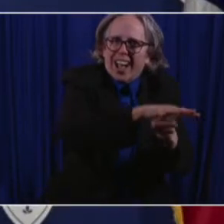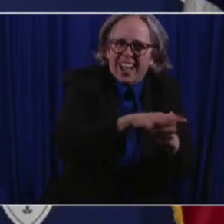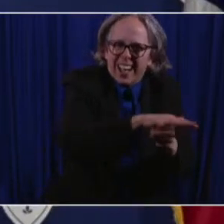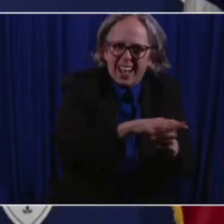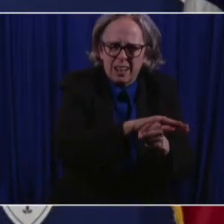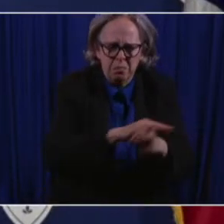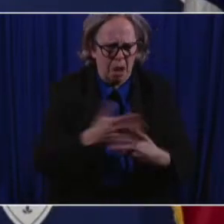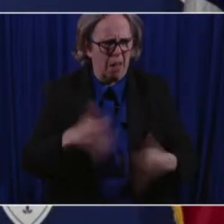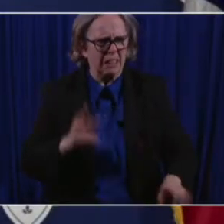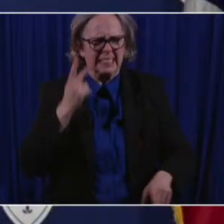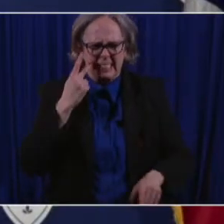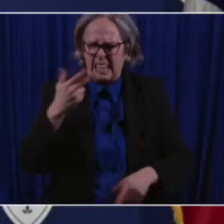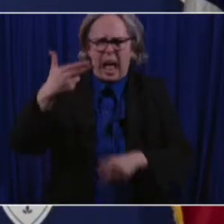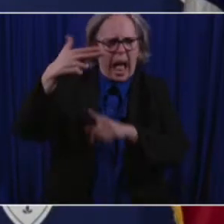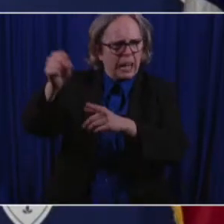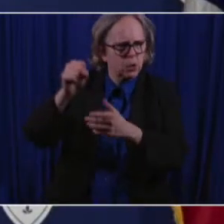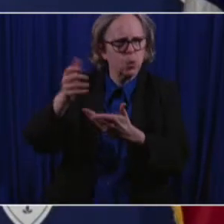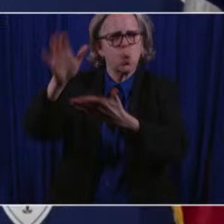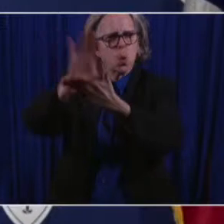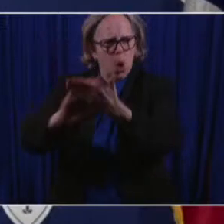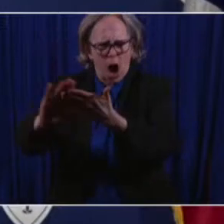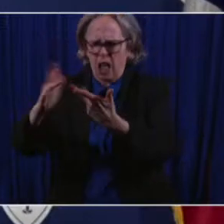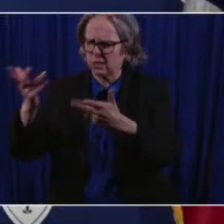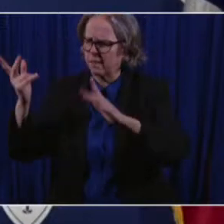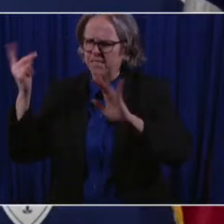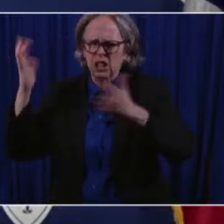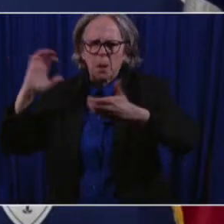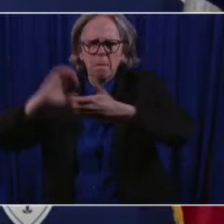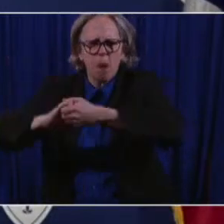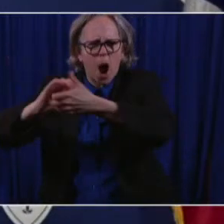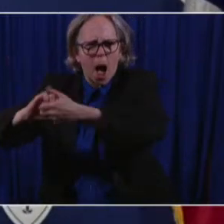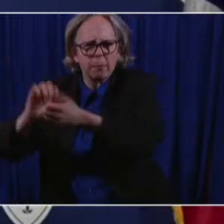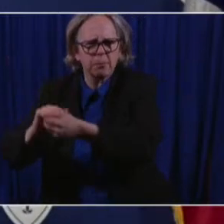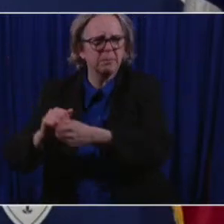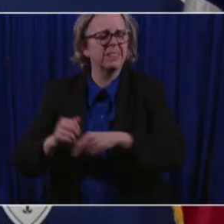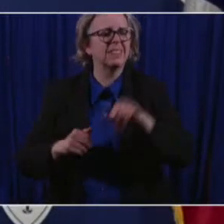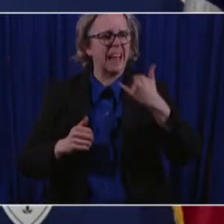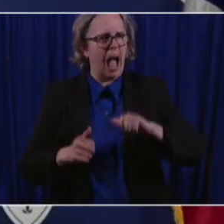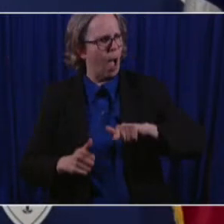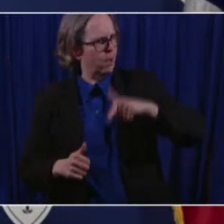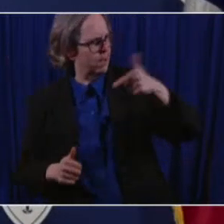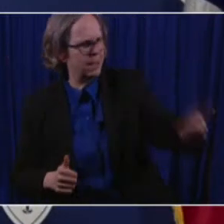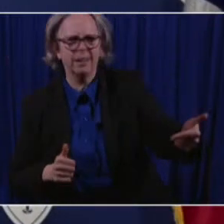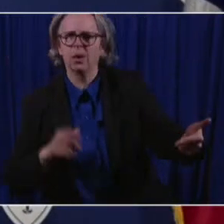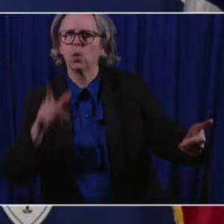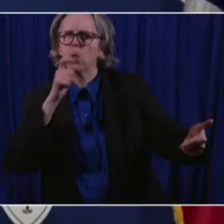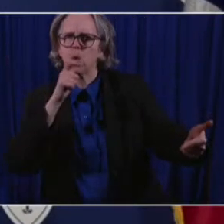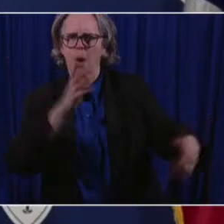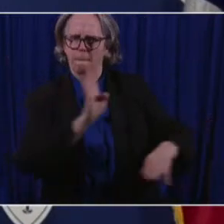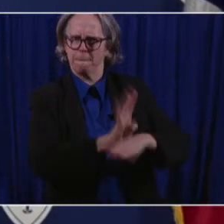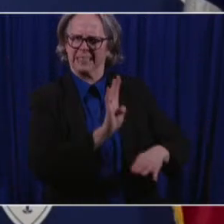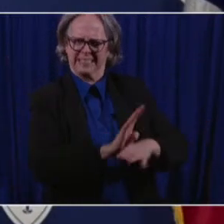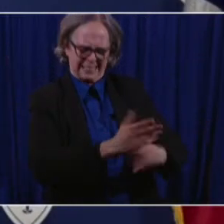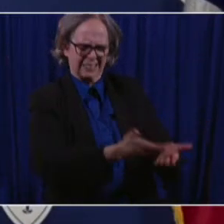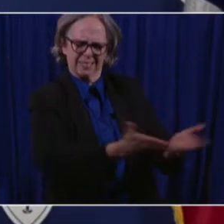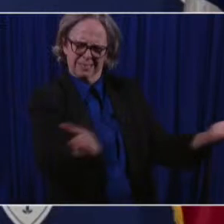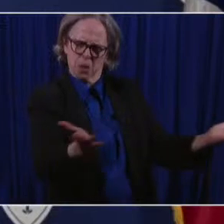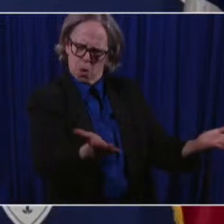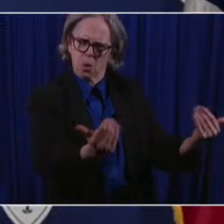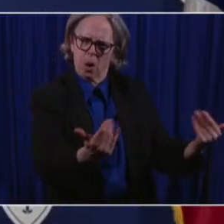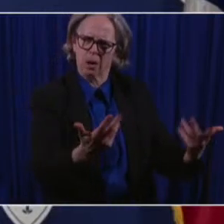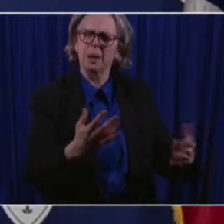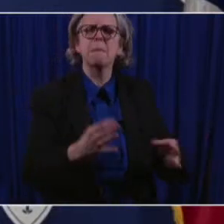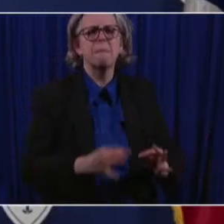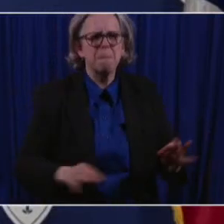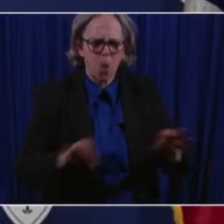in colleges as well. This is all just very important if we're going to continue to get shots in